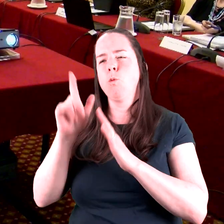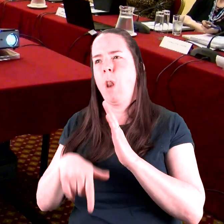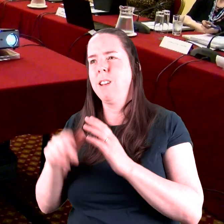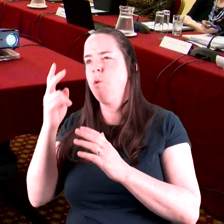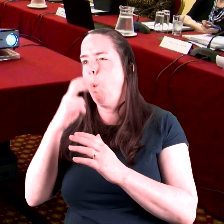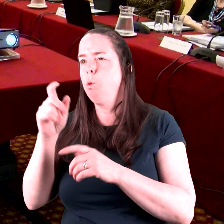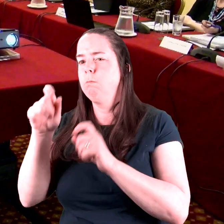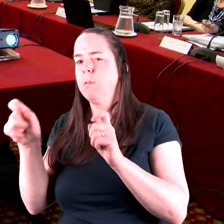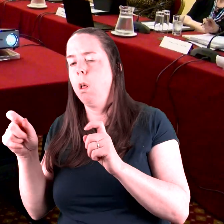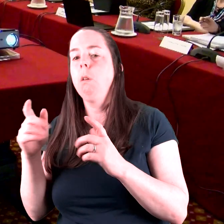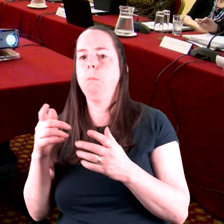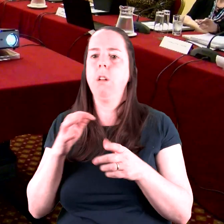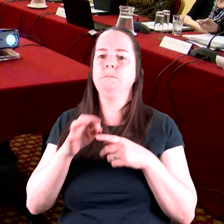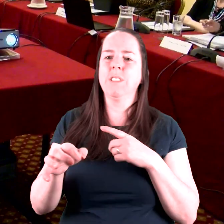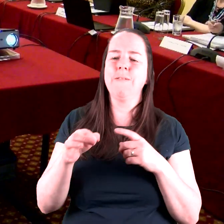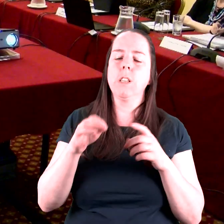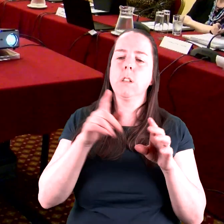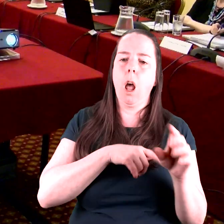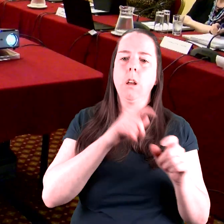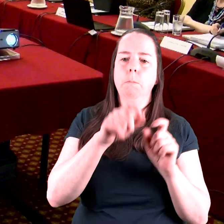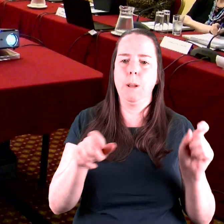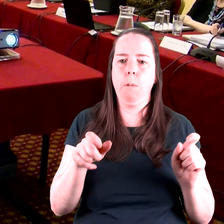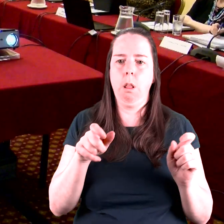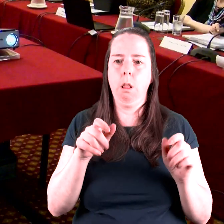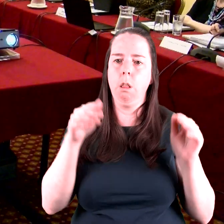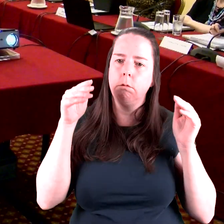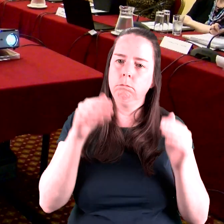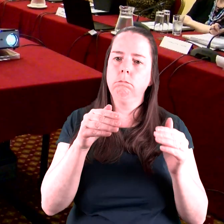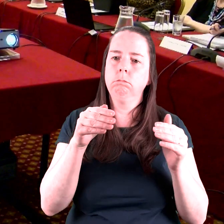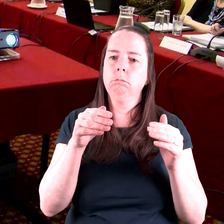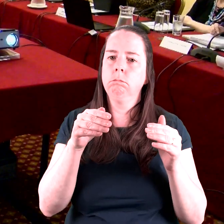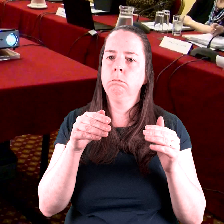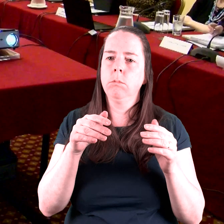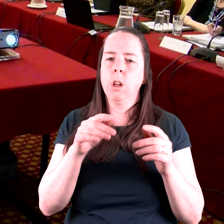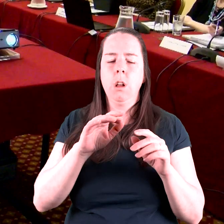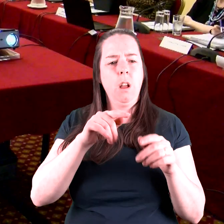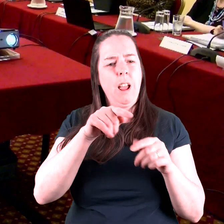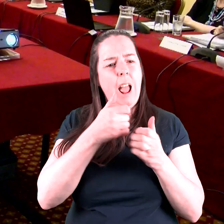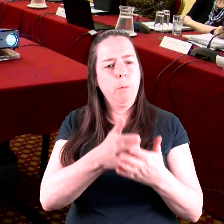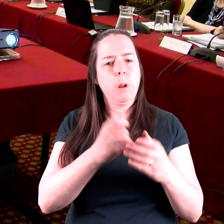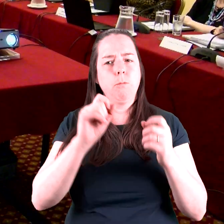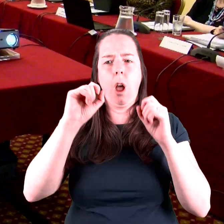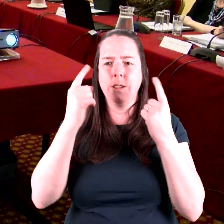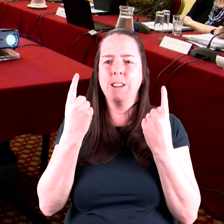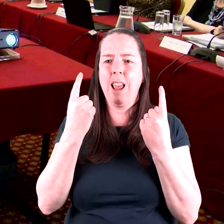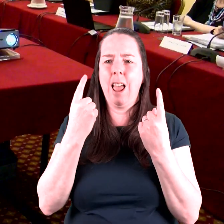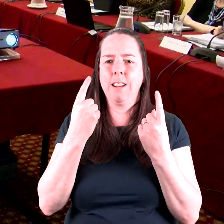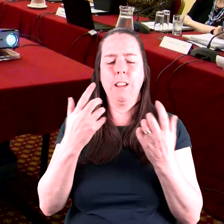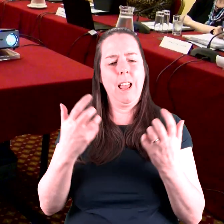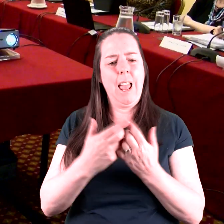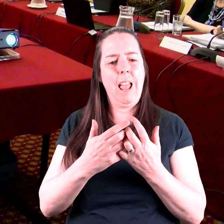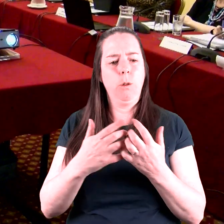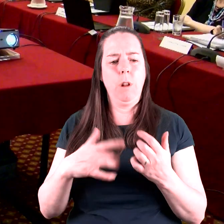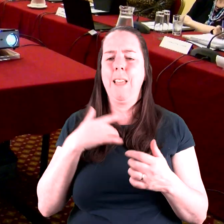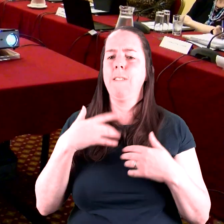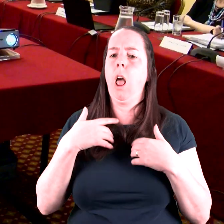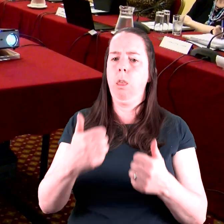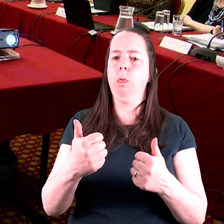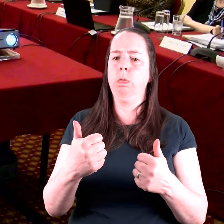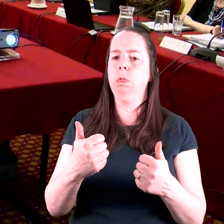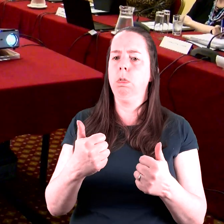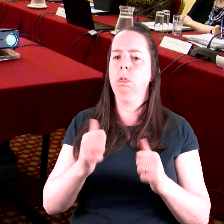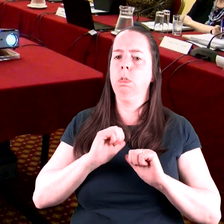It may be too late with some of us oldies, but particularly young people better understand the realities of how to